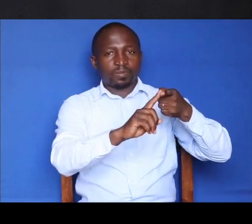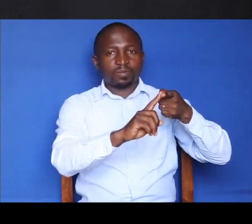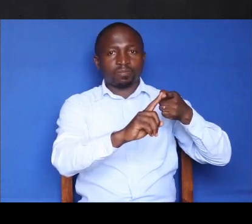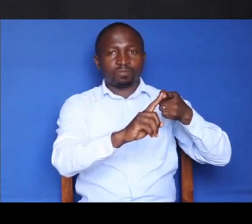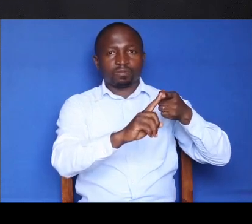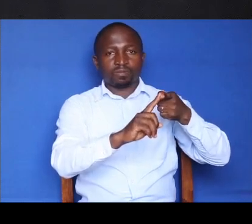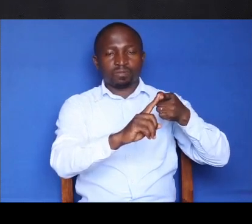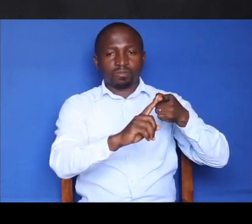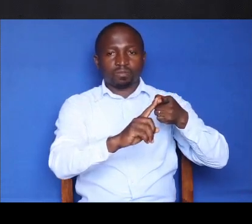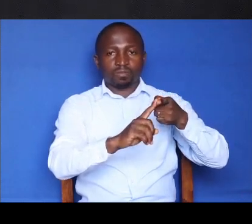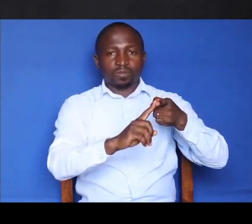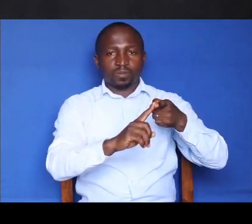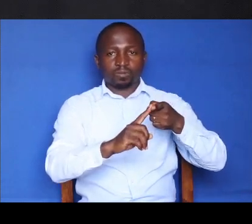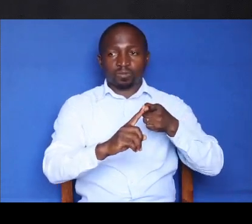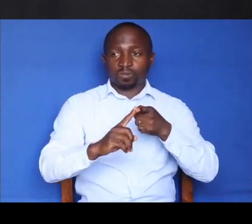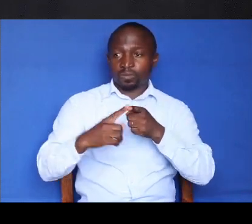One,